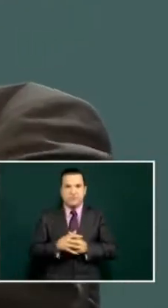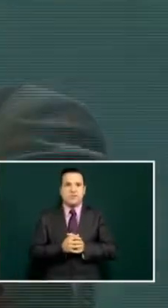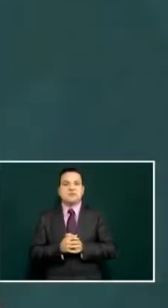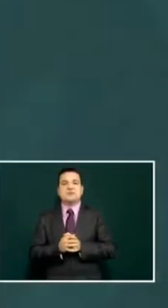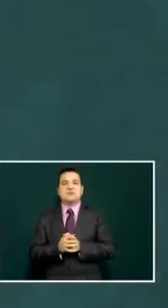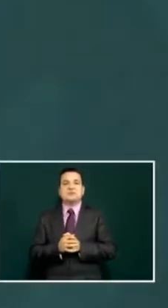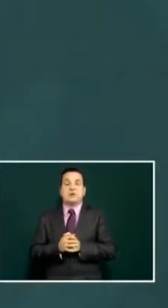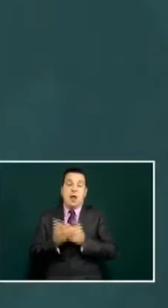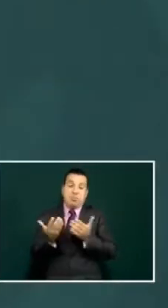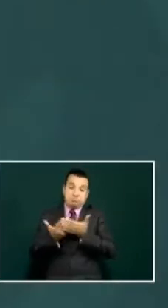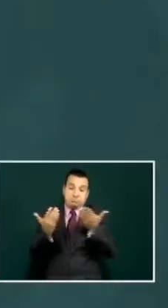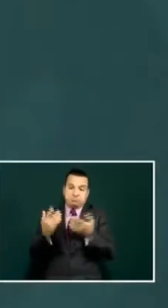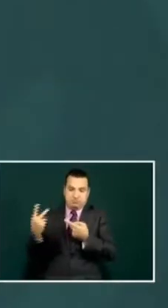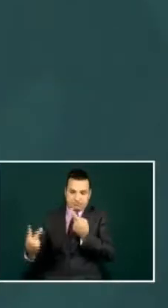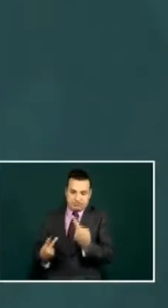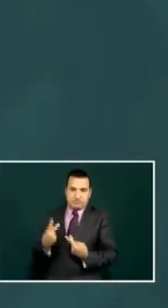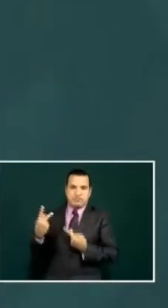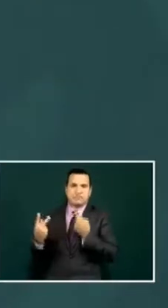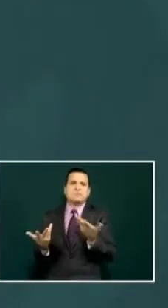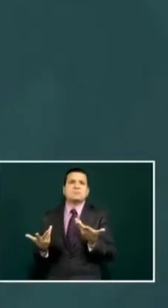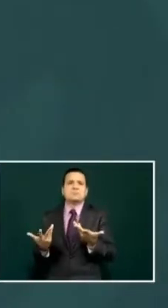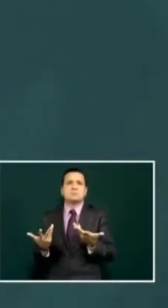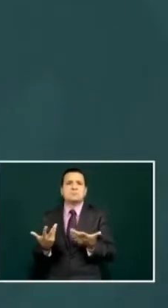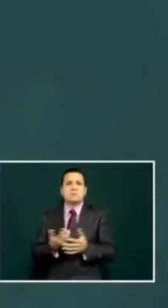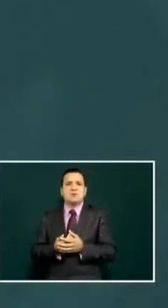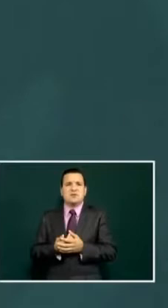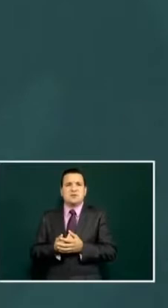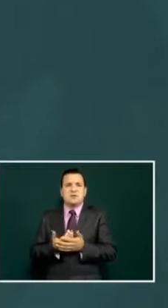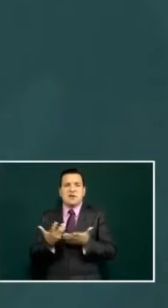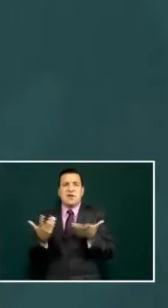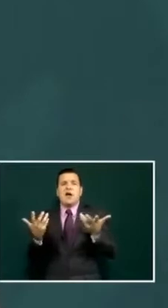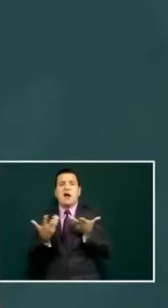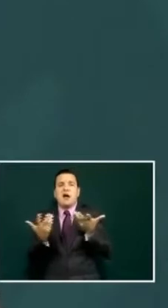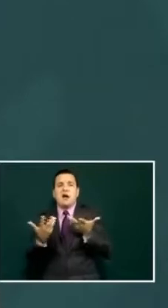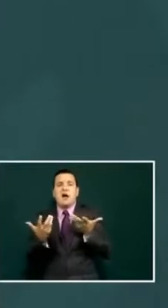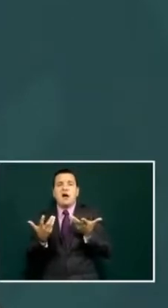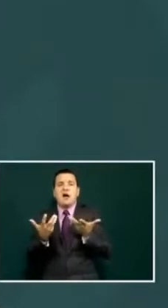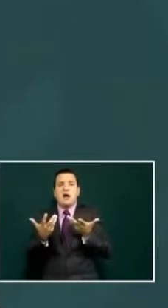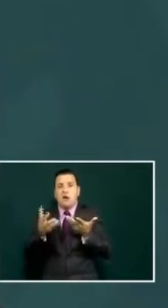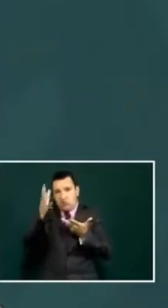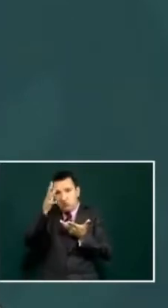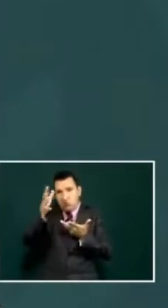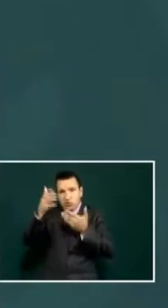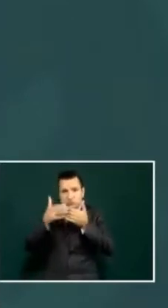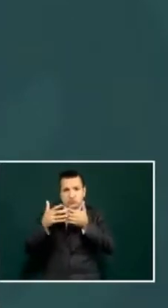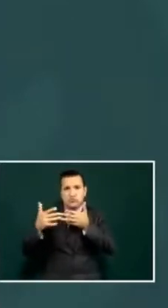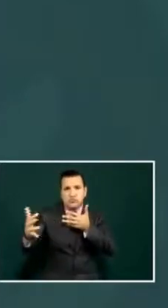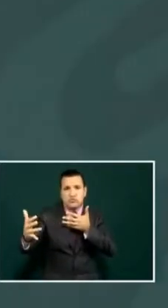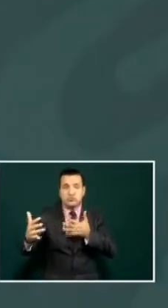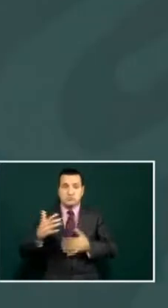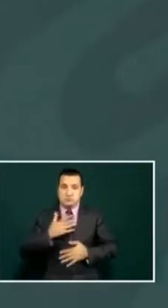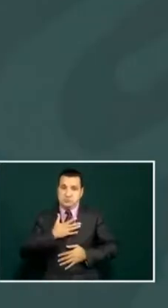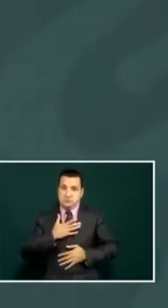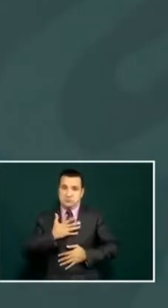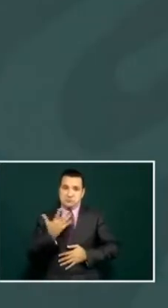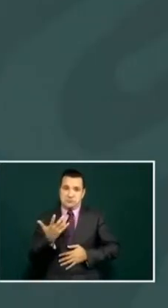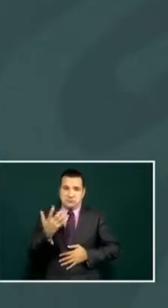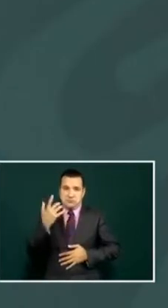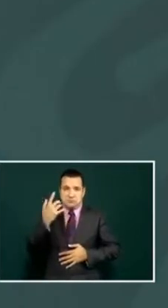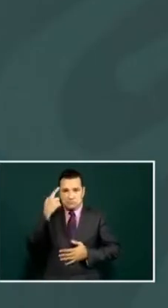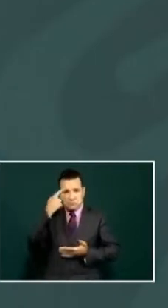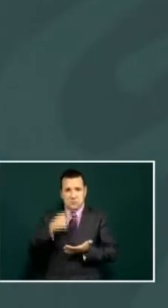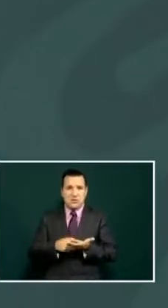if you ask me what should I do in the future I